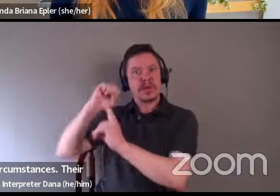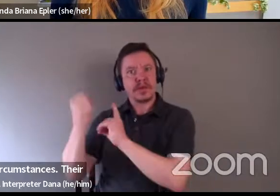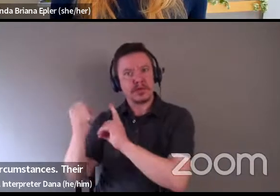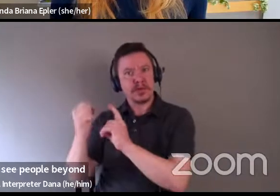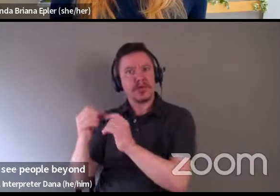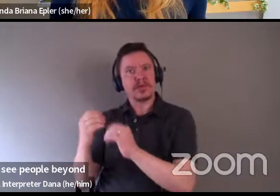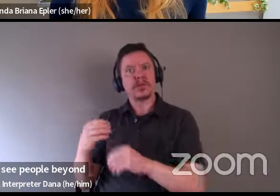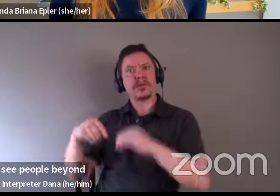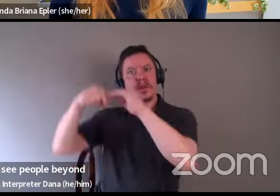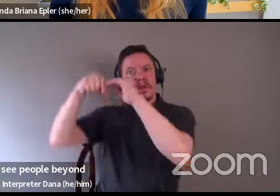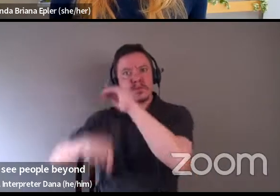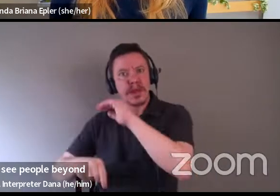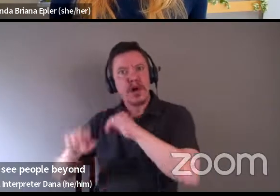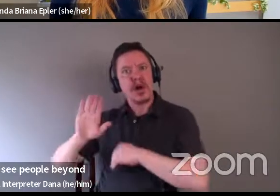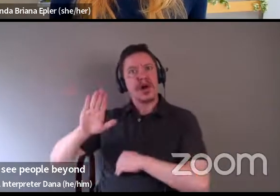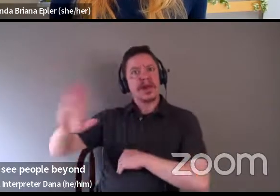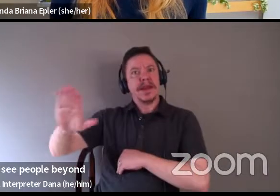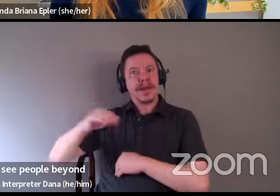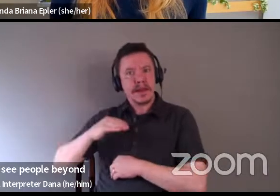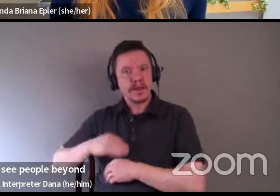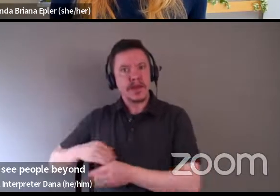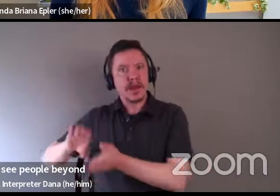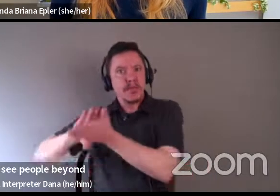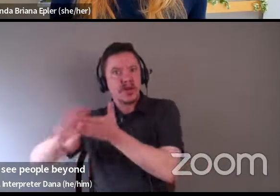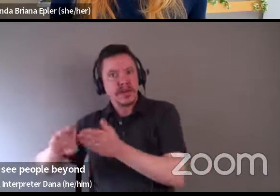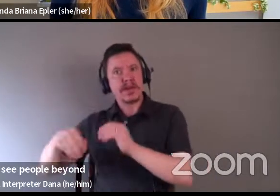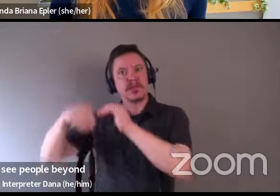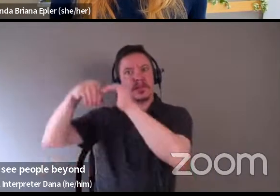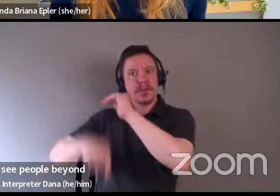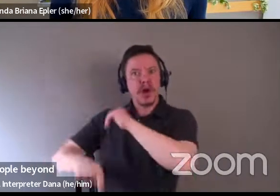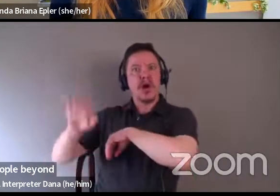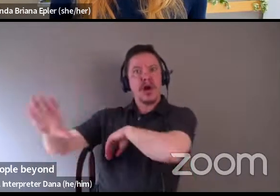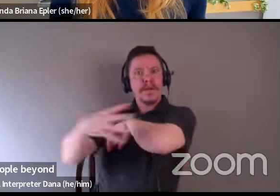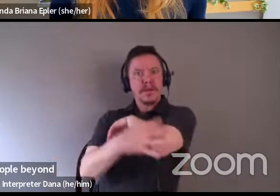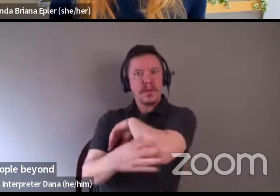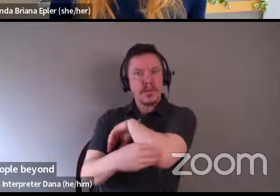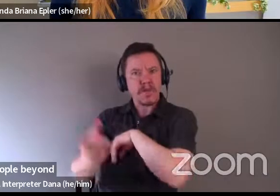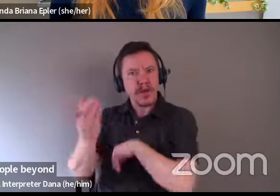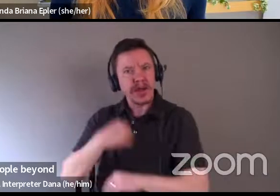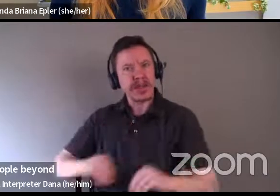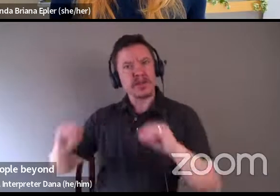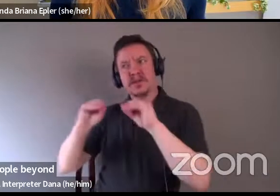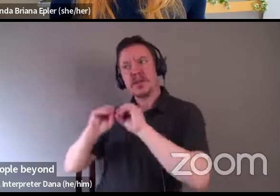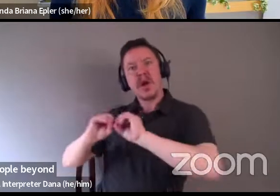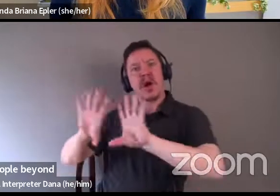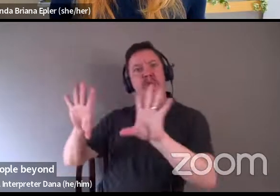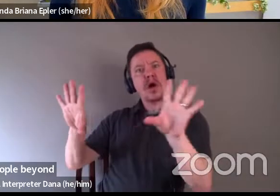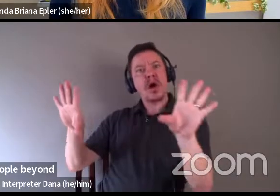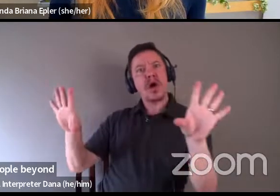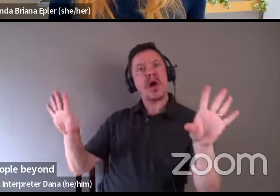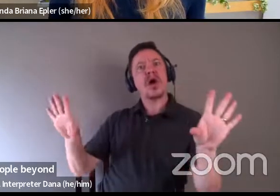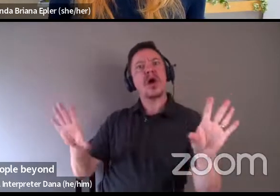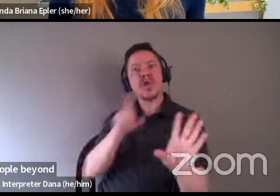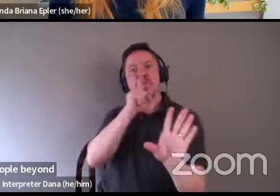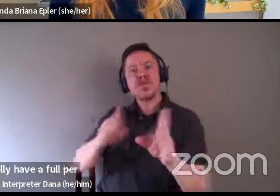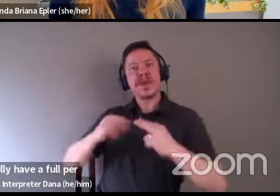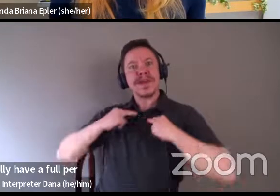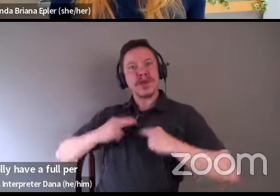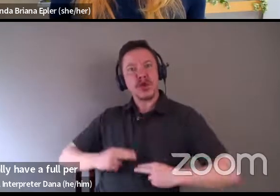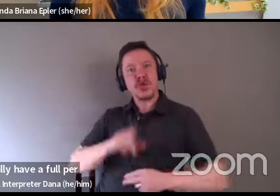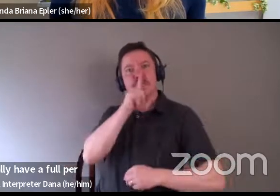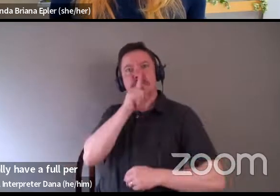beyond marginalization, and actually have a full perspective that sort of takes them,